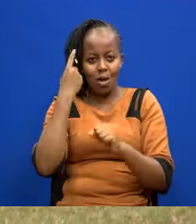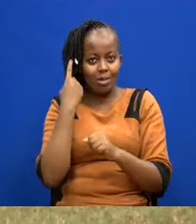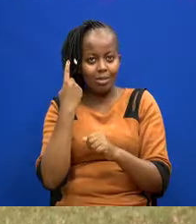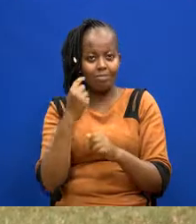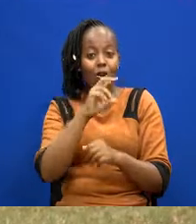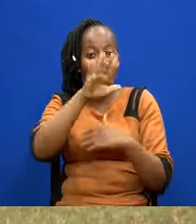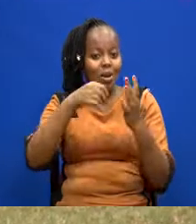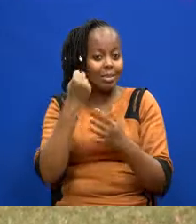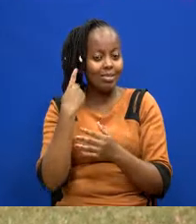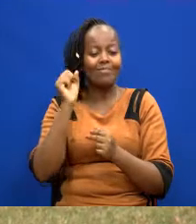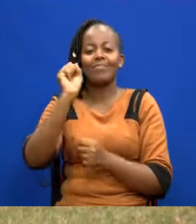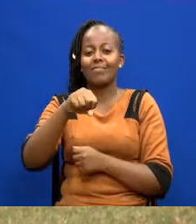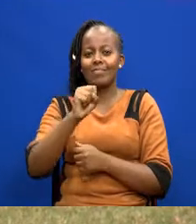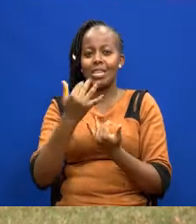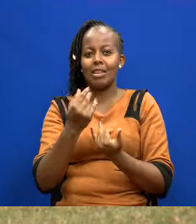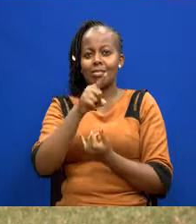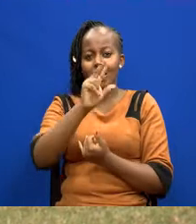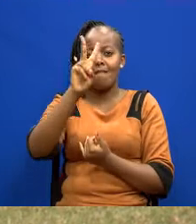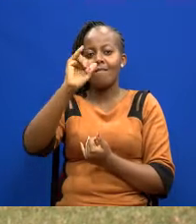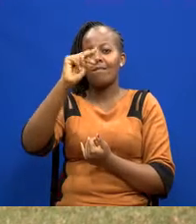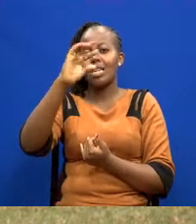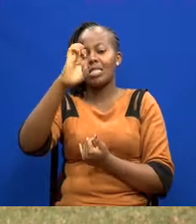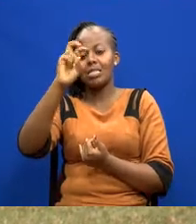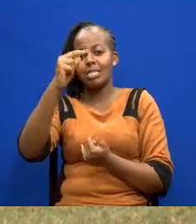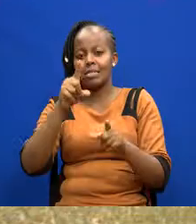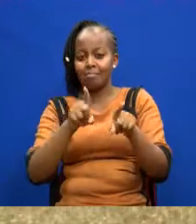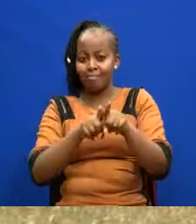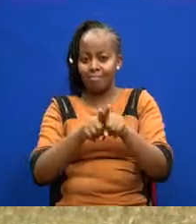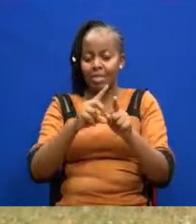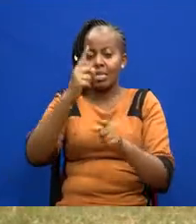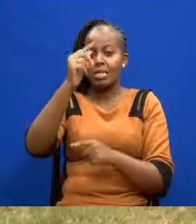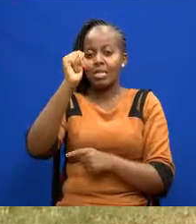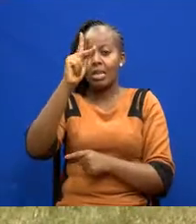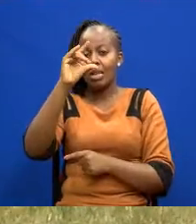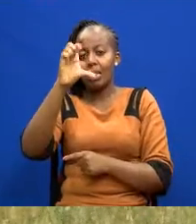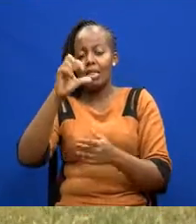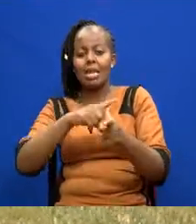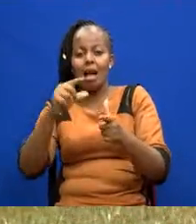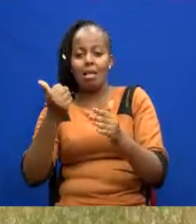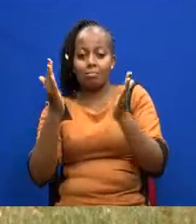fun? Yes. Brilliant. Okay, Vince, you are the tackler now. The rest are ball carriers.